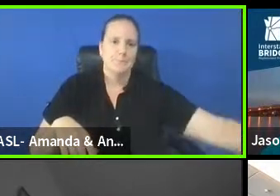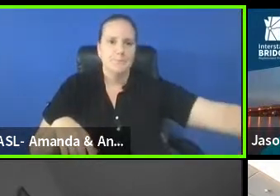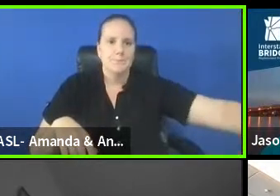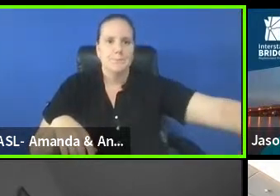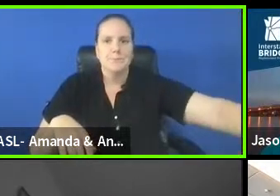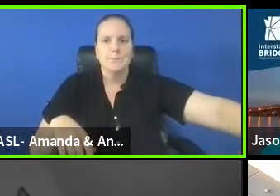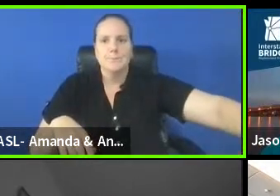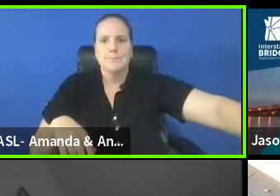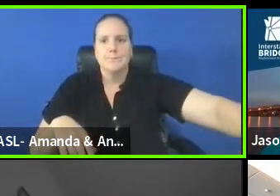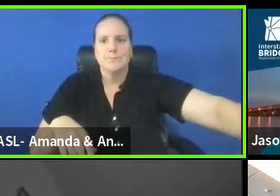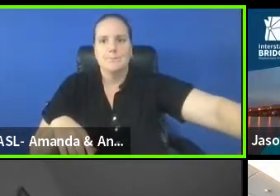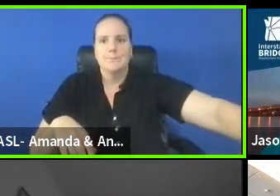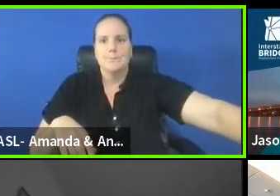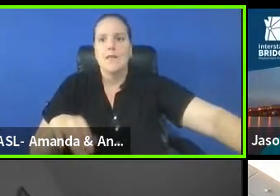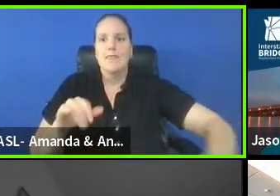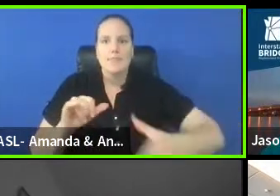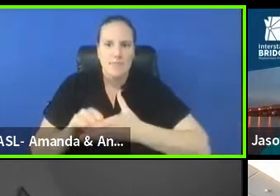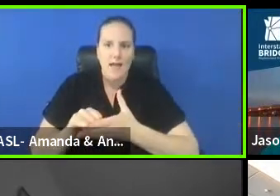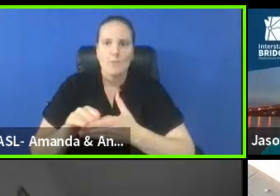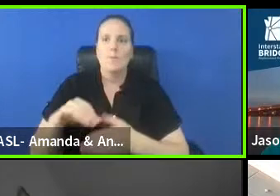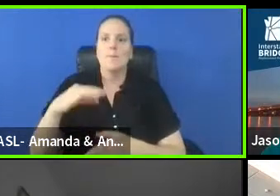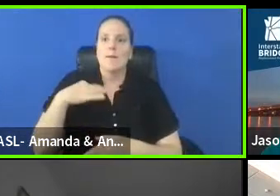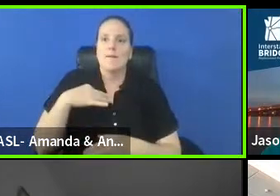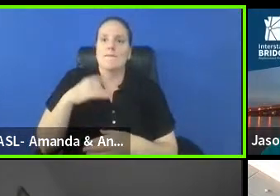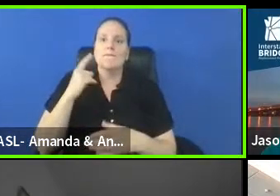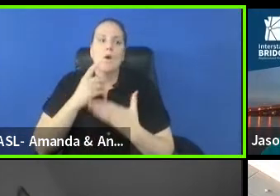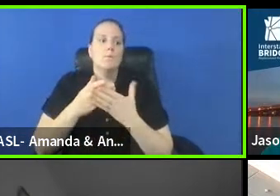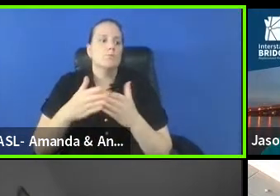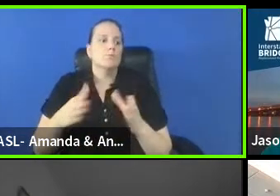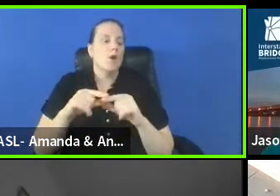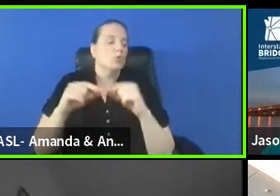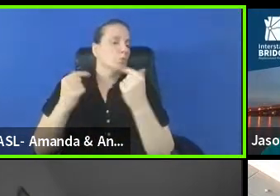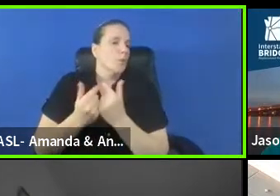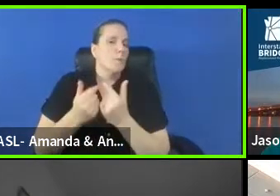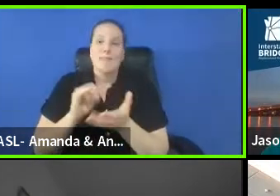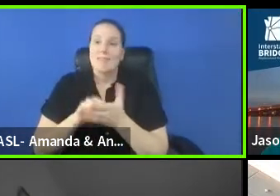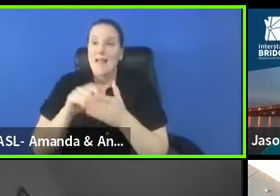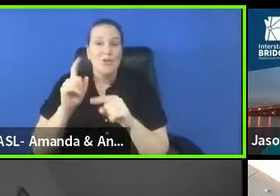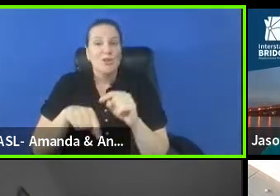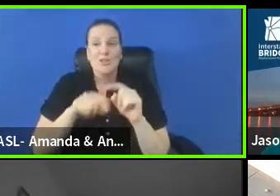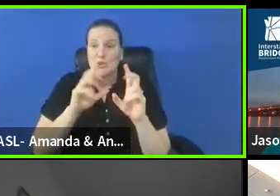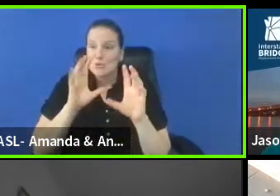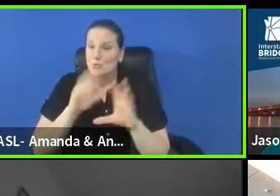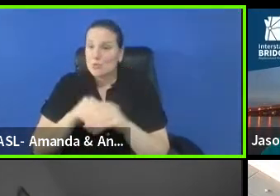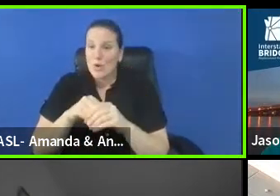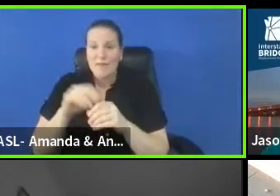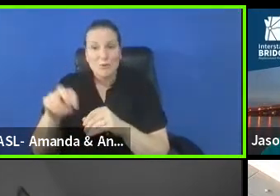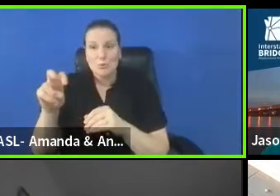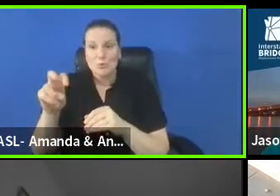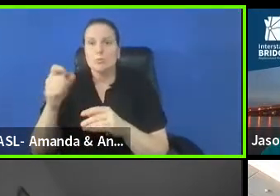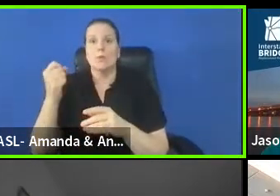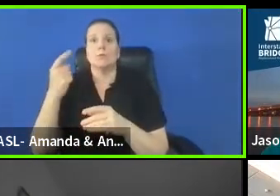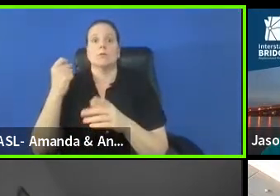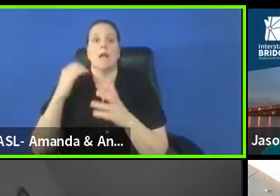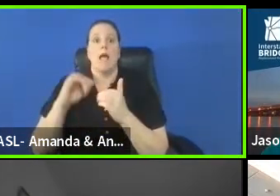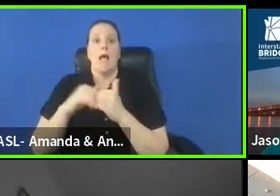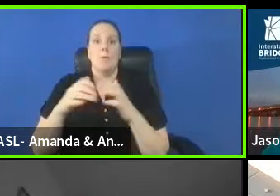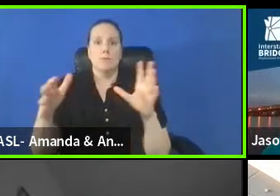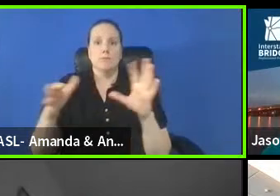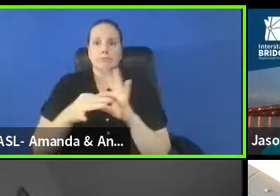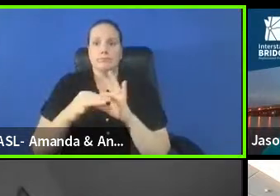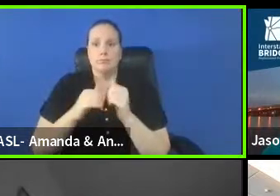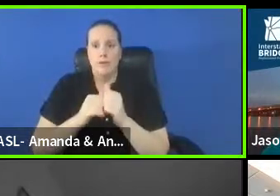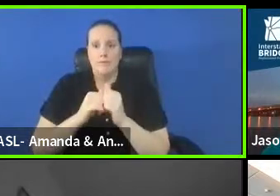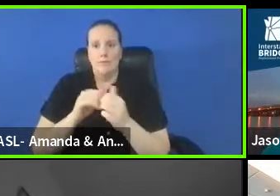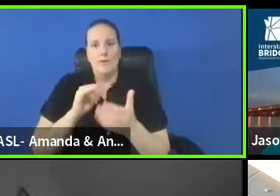probably beneficial for a broader group that maybe wasn't able to even attend the tour to start to understand how we stitch that together. And we have